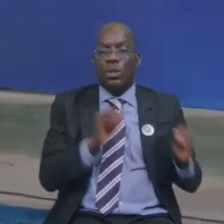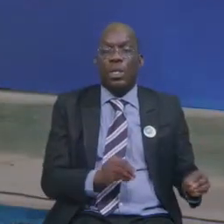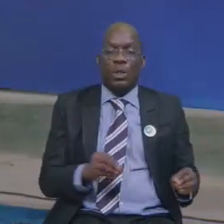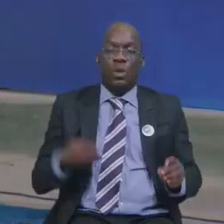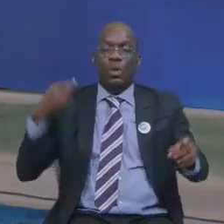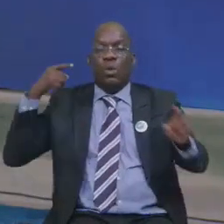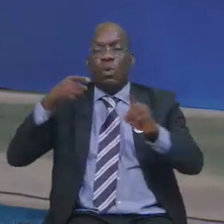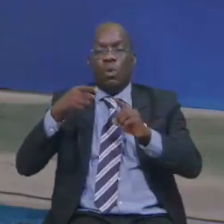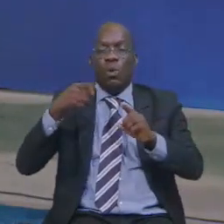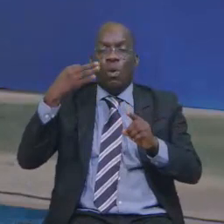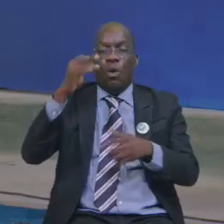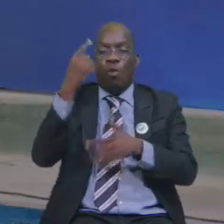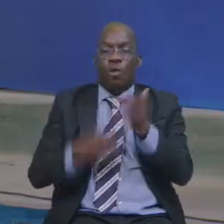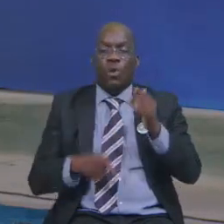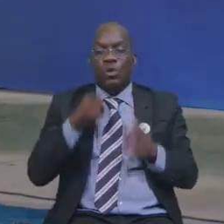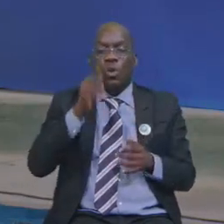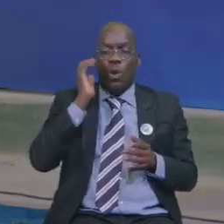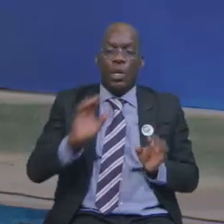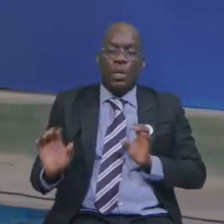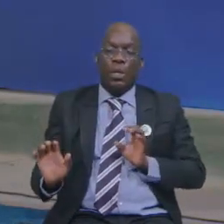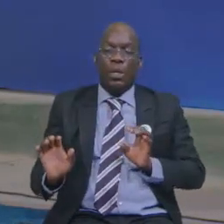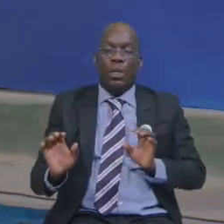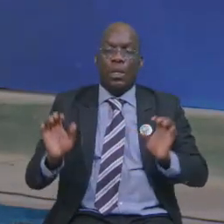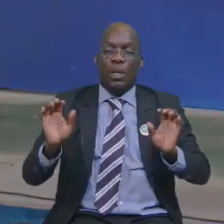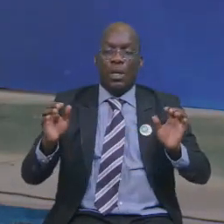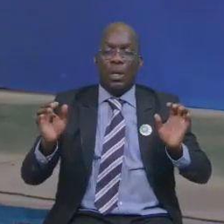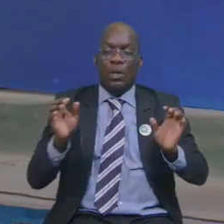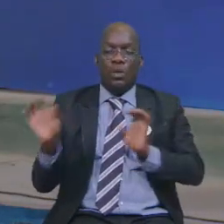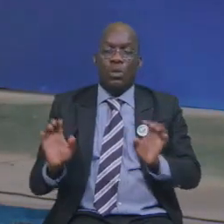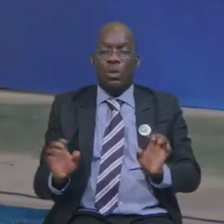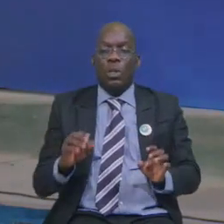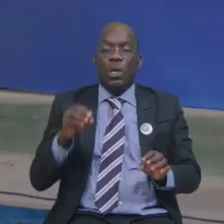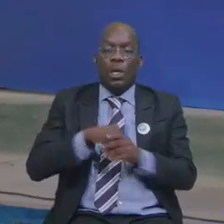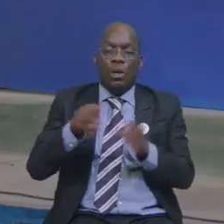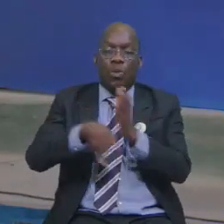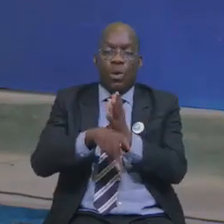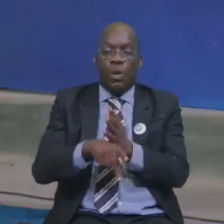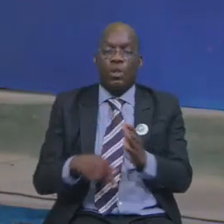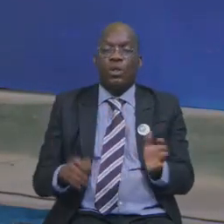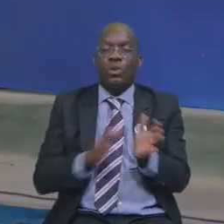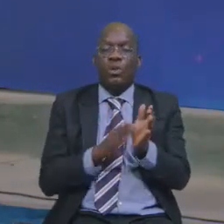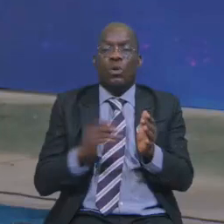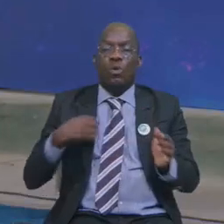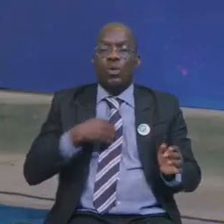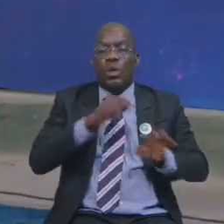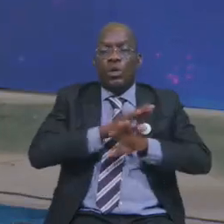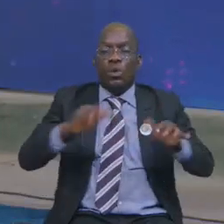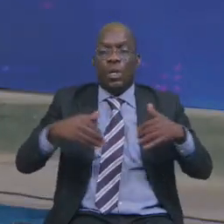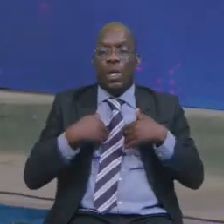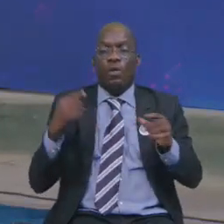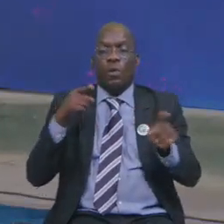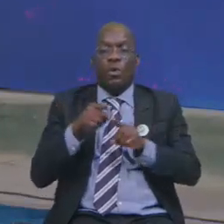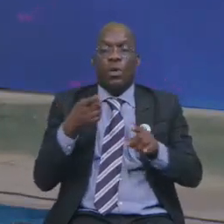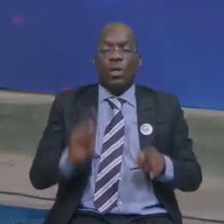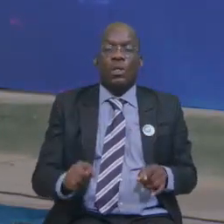deadlines for what you have? Now, when we're in the primary school, we couldn't set the deadline. So the teacher had